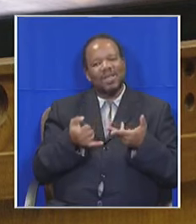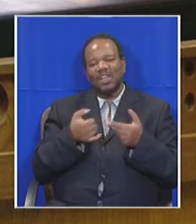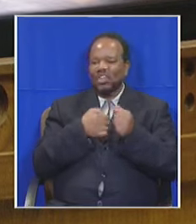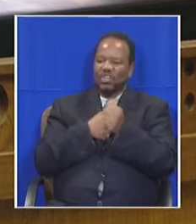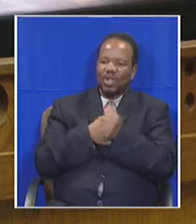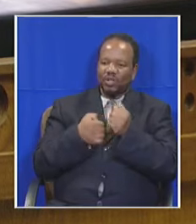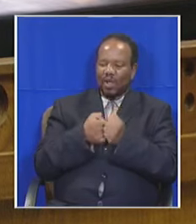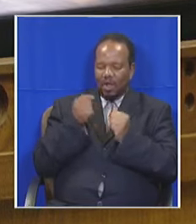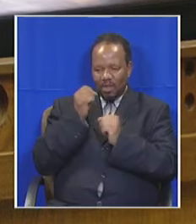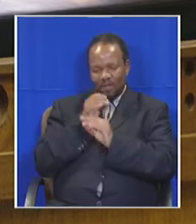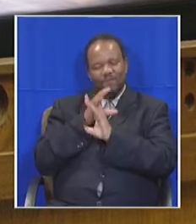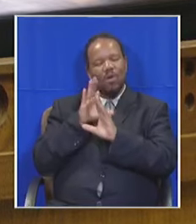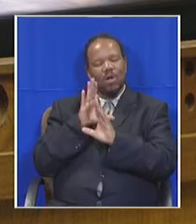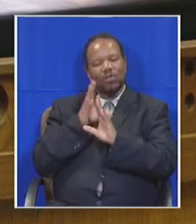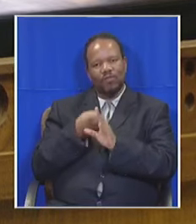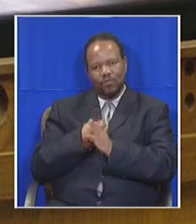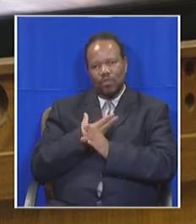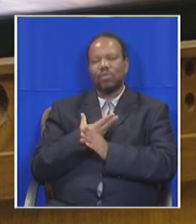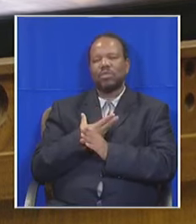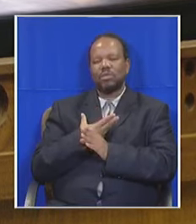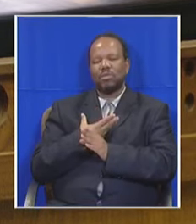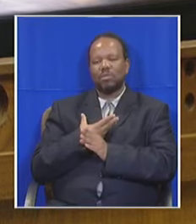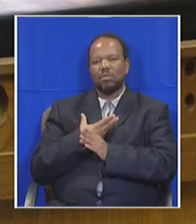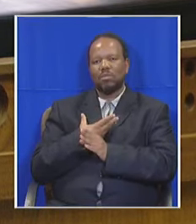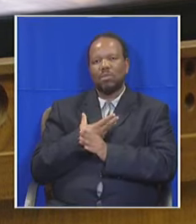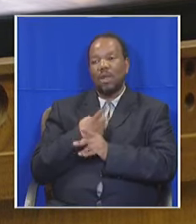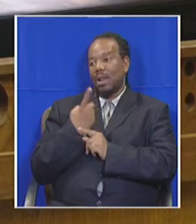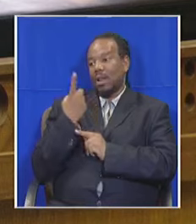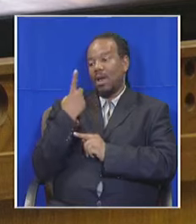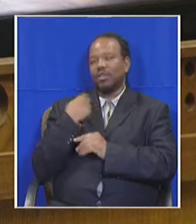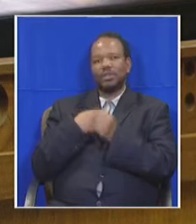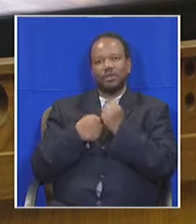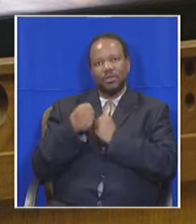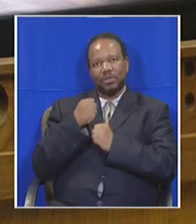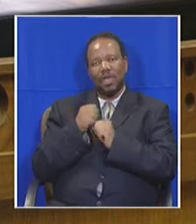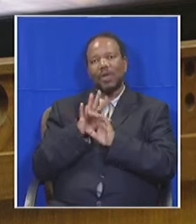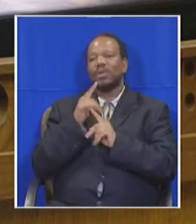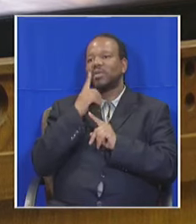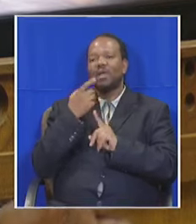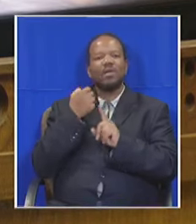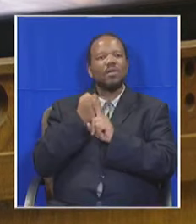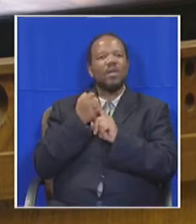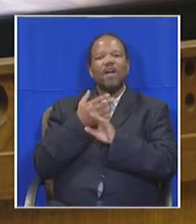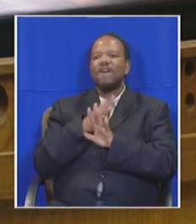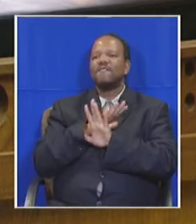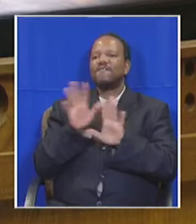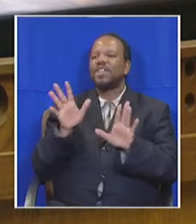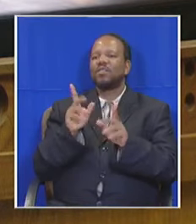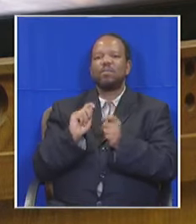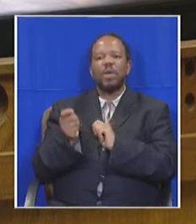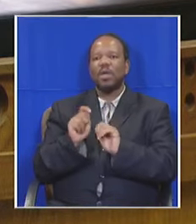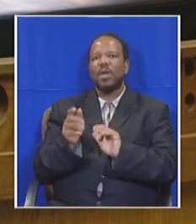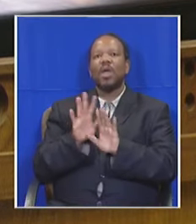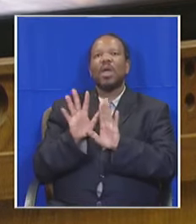begin meditating on the issues of young people. Last year we had the issue of fees must fall, and an ad hoc arrangement was